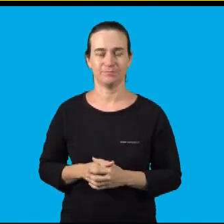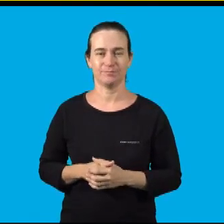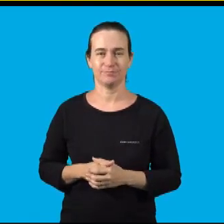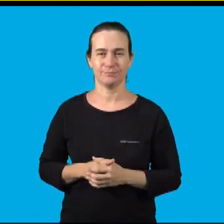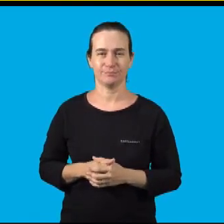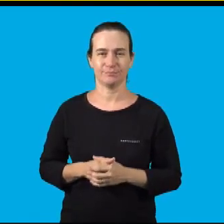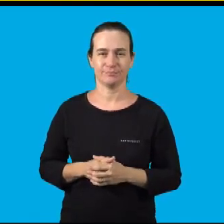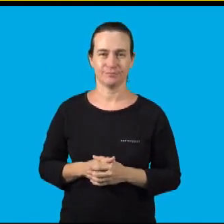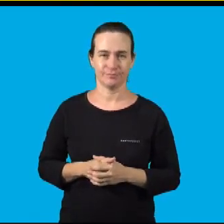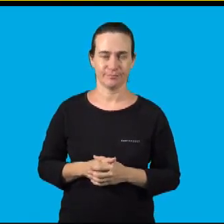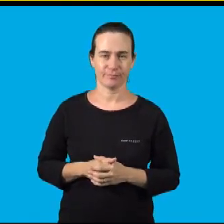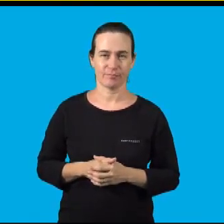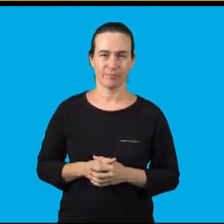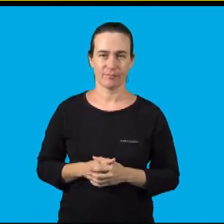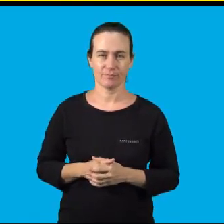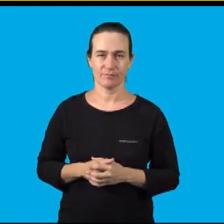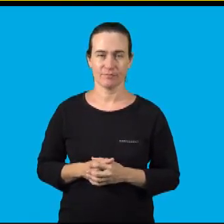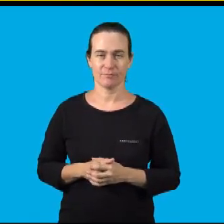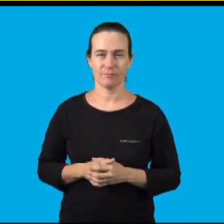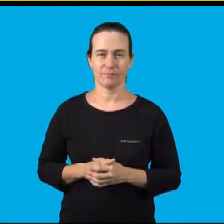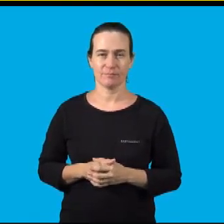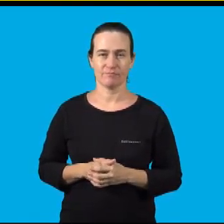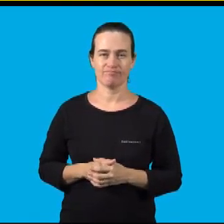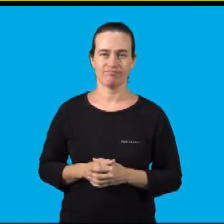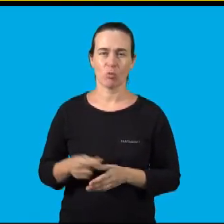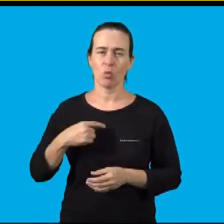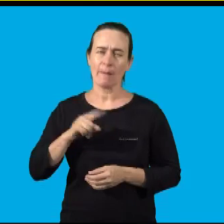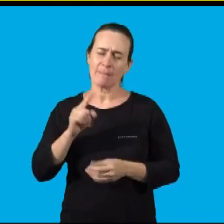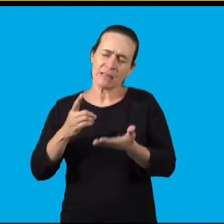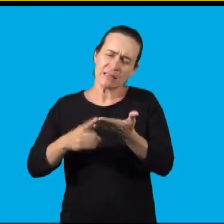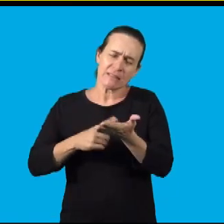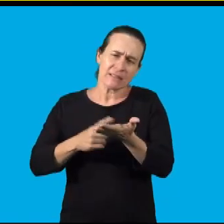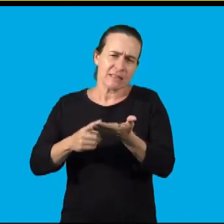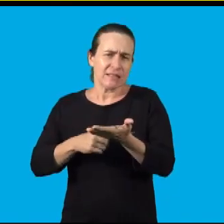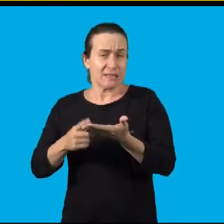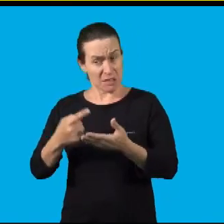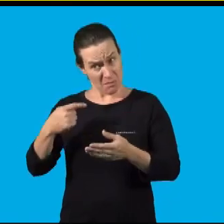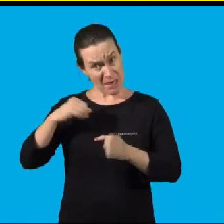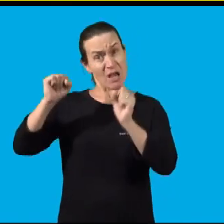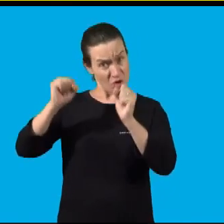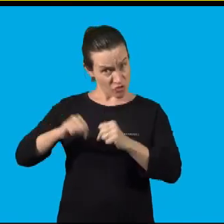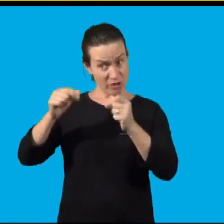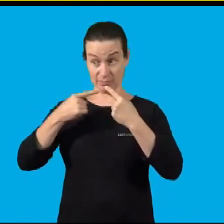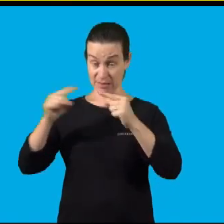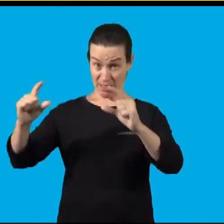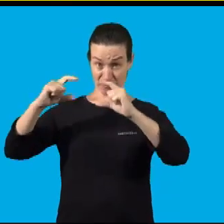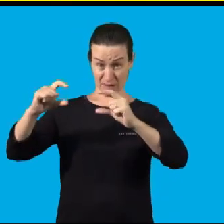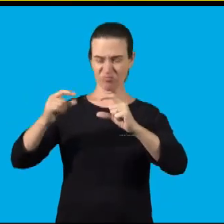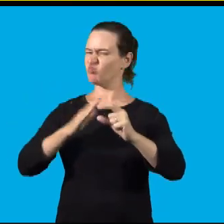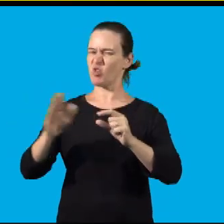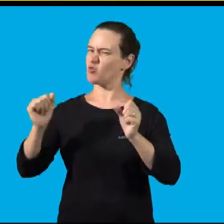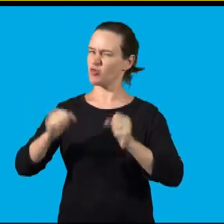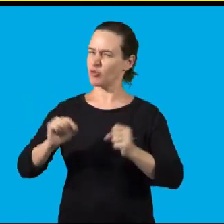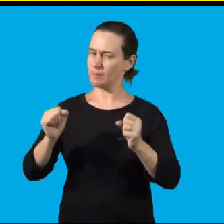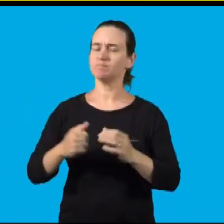to tragic consequences in the play Hamlet. Critically discuss the extent to which you agree with the above